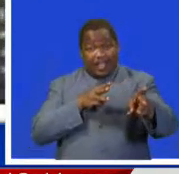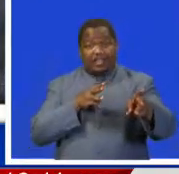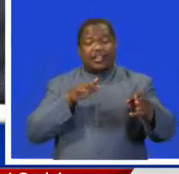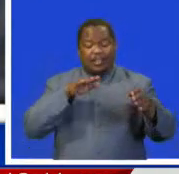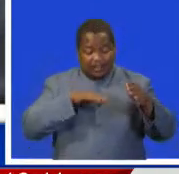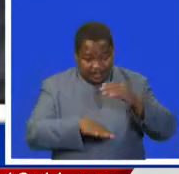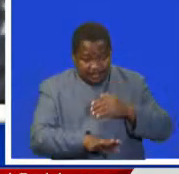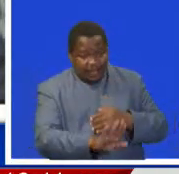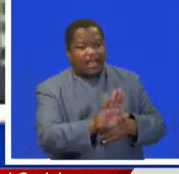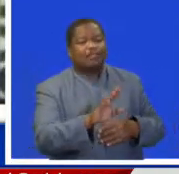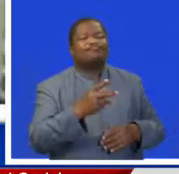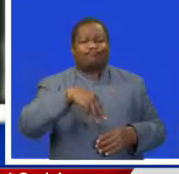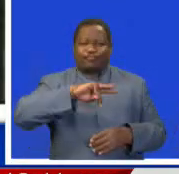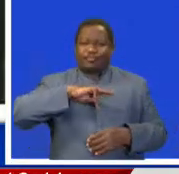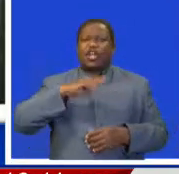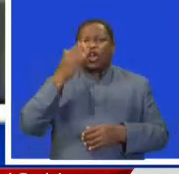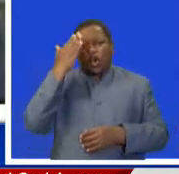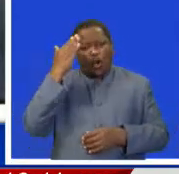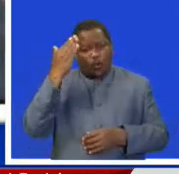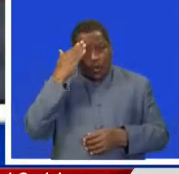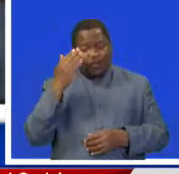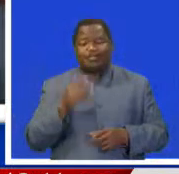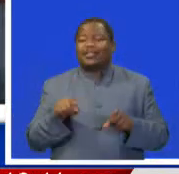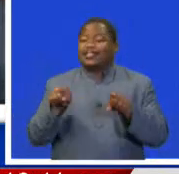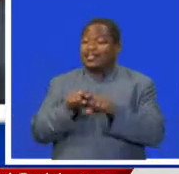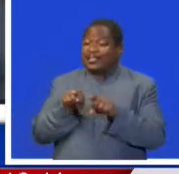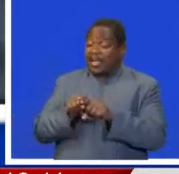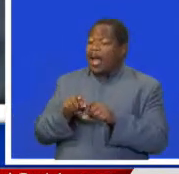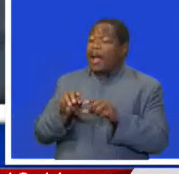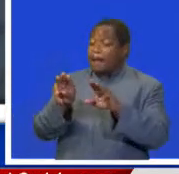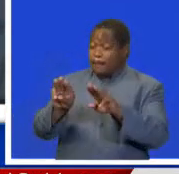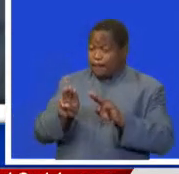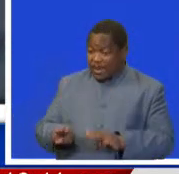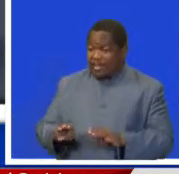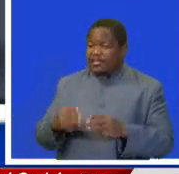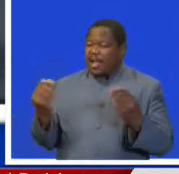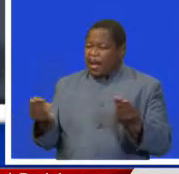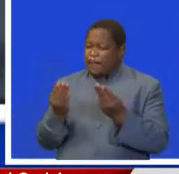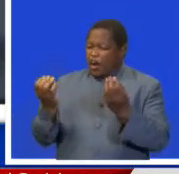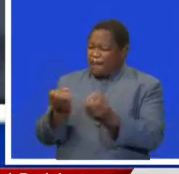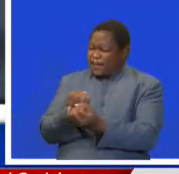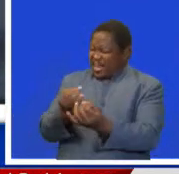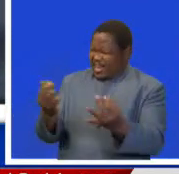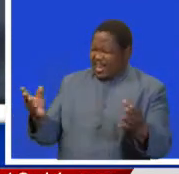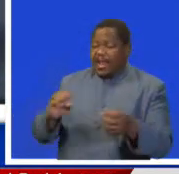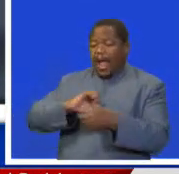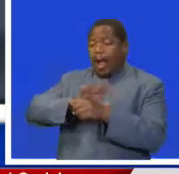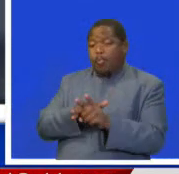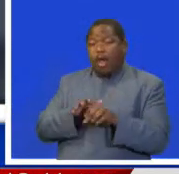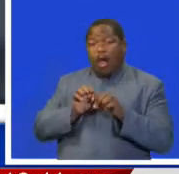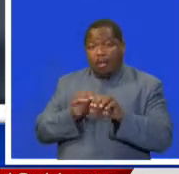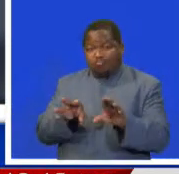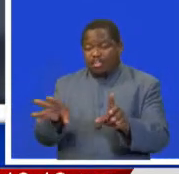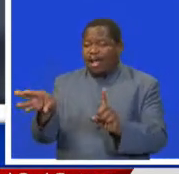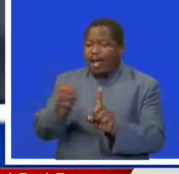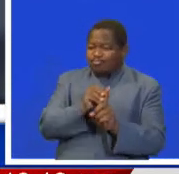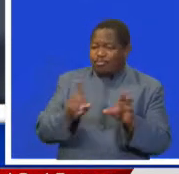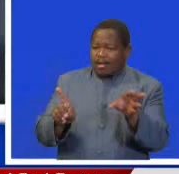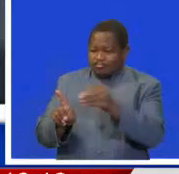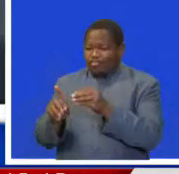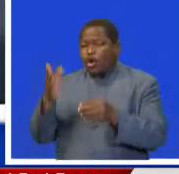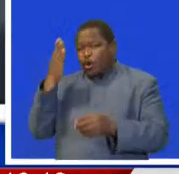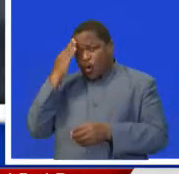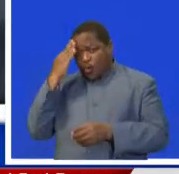letting arts and picketing Lama hotspot. Let's just say the challenging and Langano. This is a balance, a labo shati,